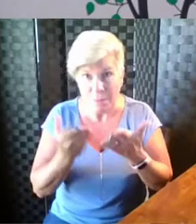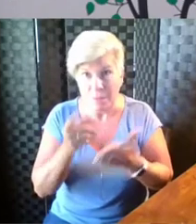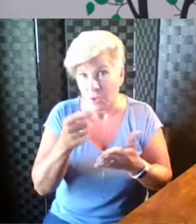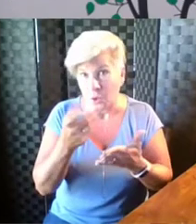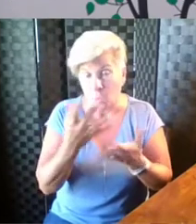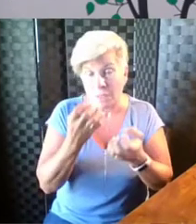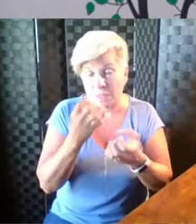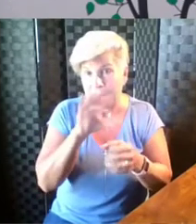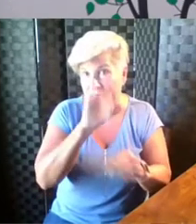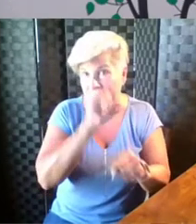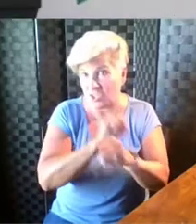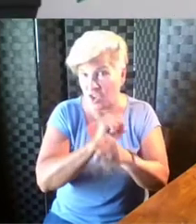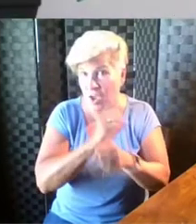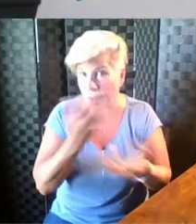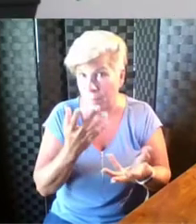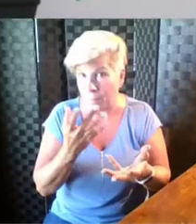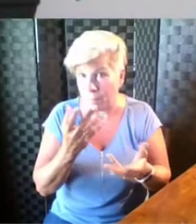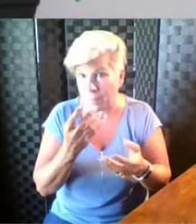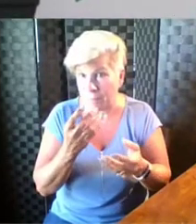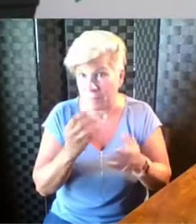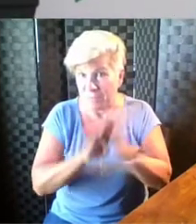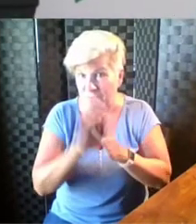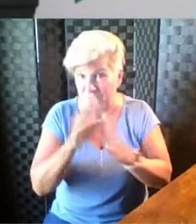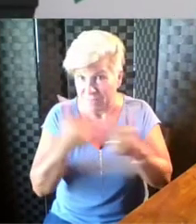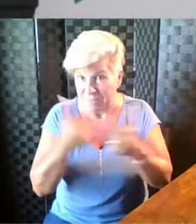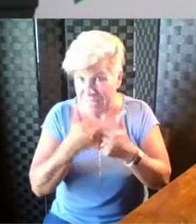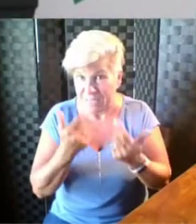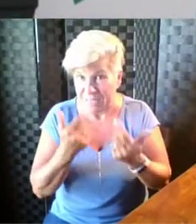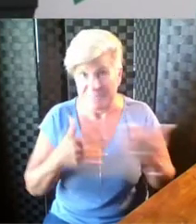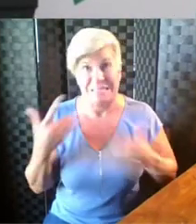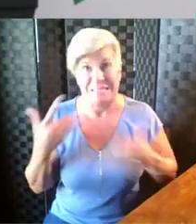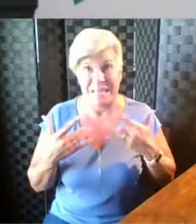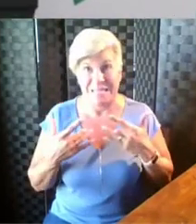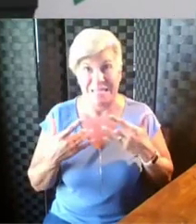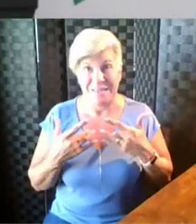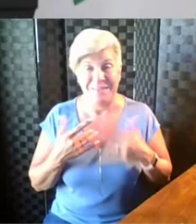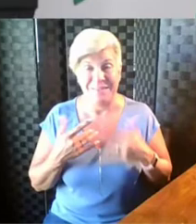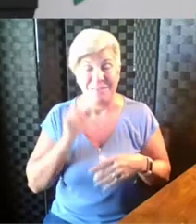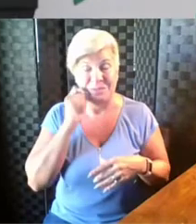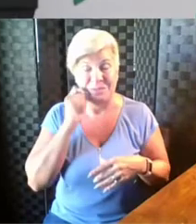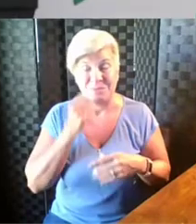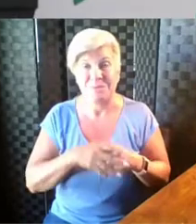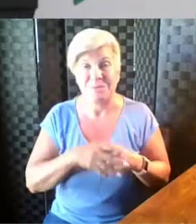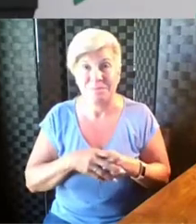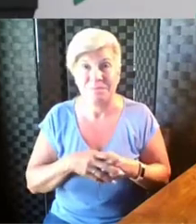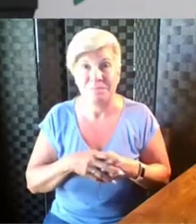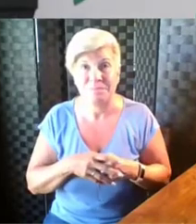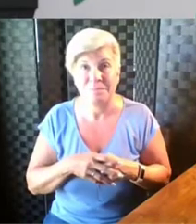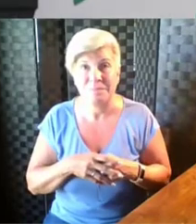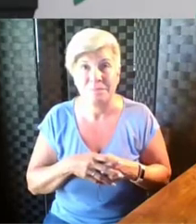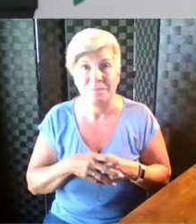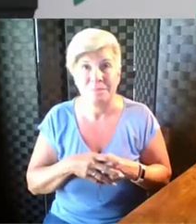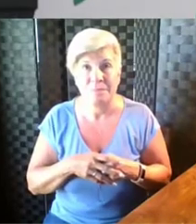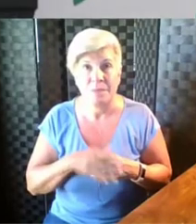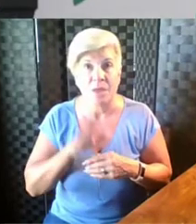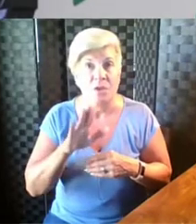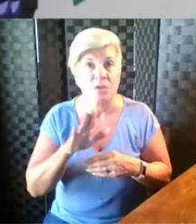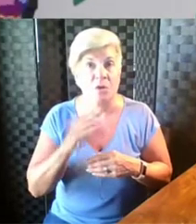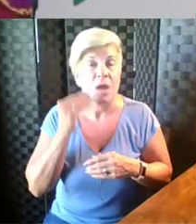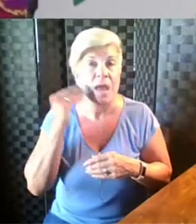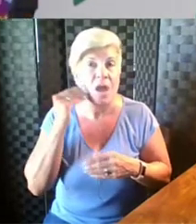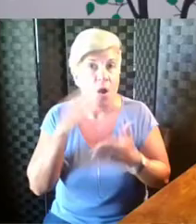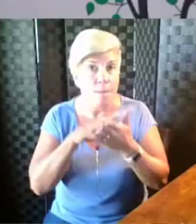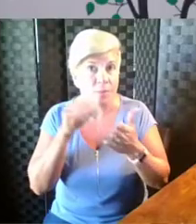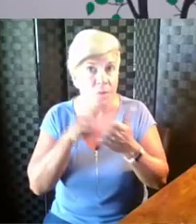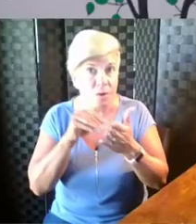that you're interested in one day. It's very exciting. I think all of that looked really neat. All right, today for your